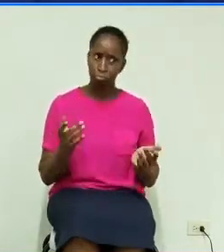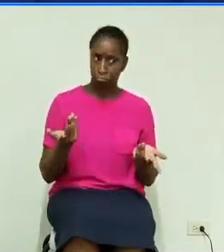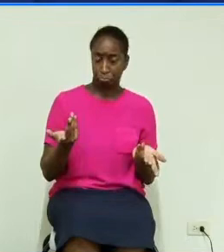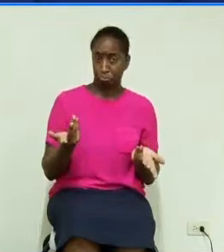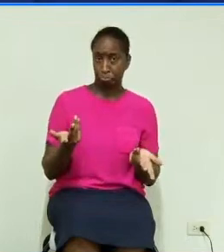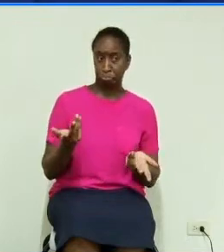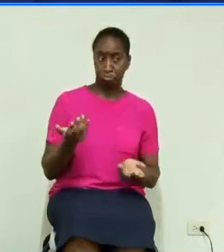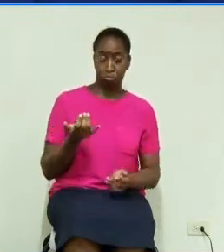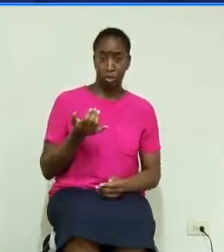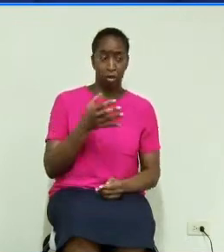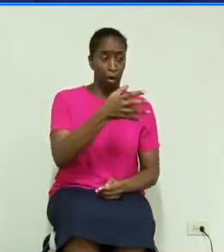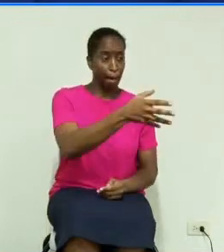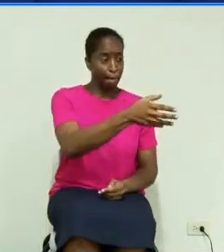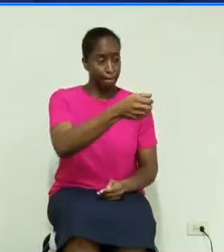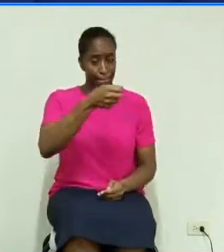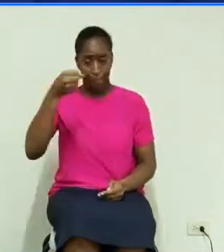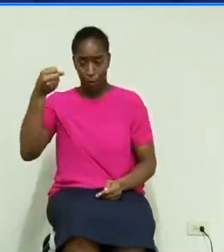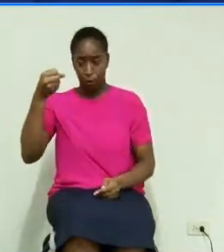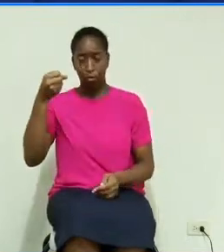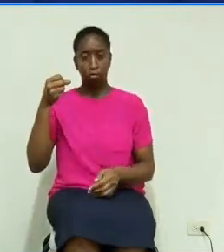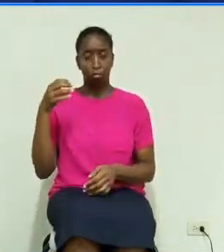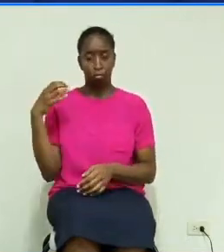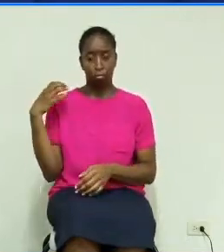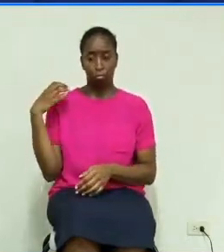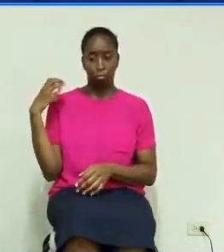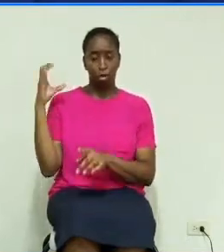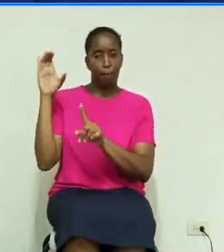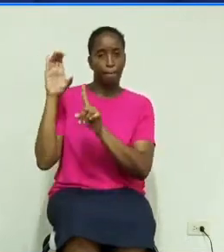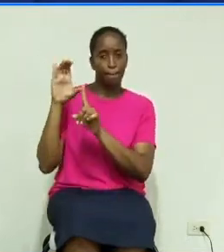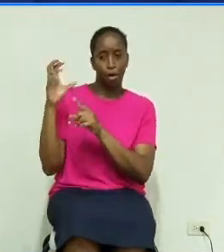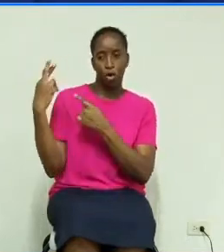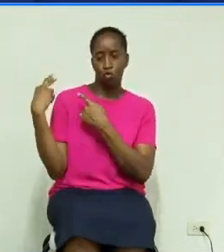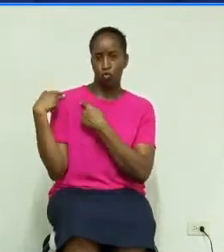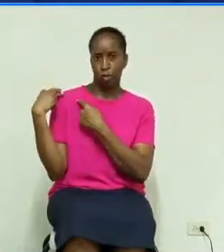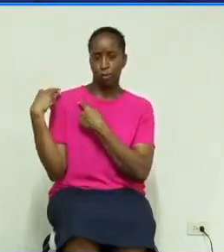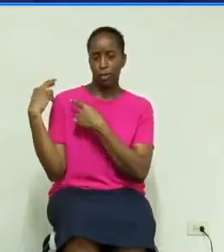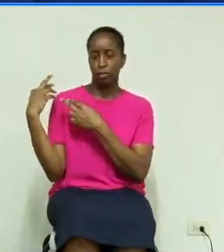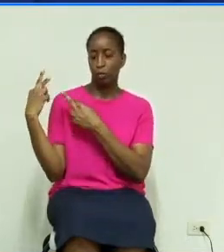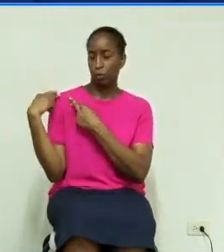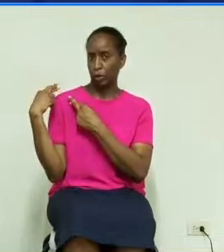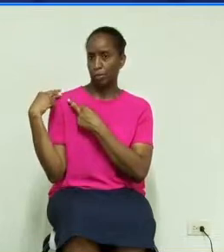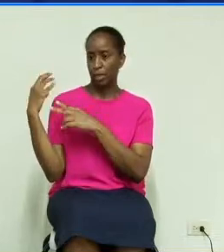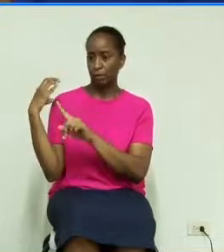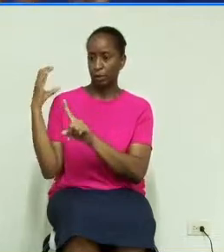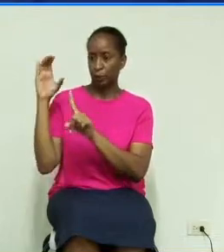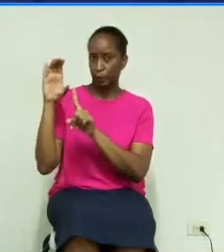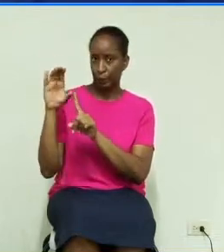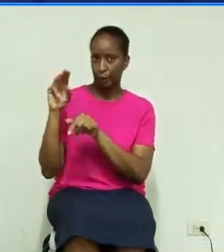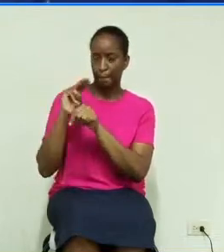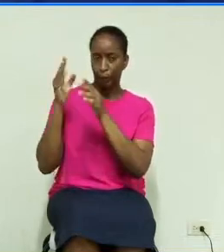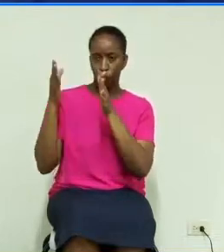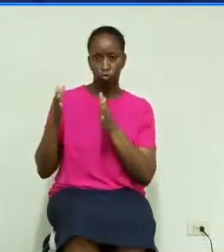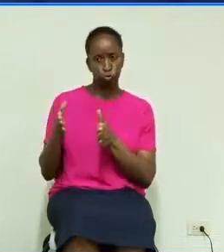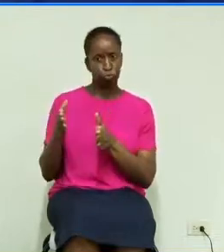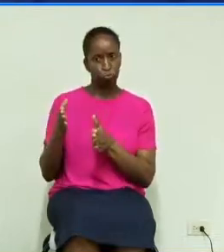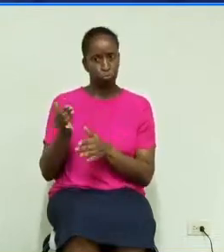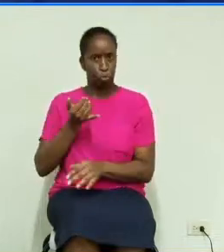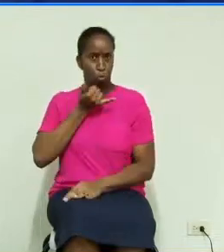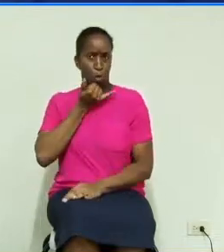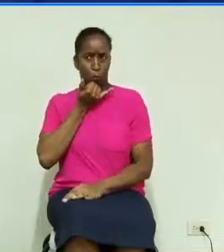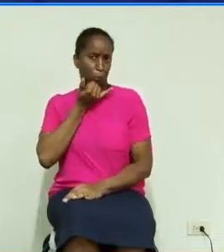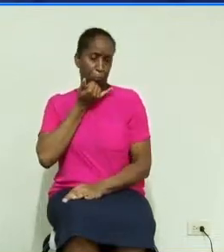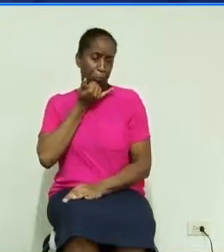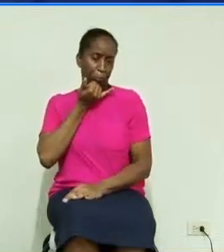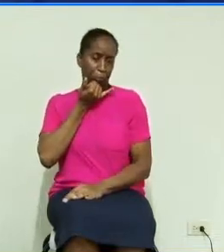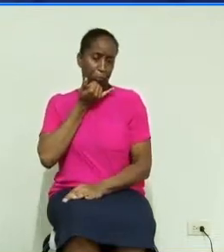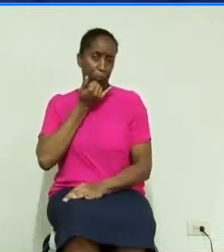a particular perspective, they're adding, knowledge and a certain level of expertise to a particular area that you might